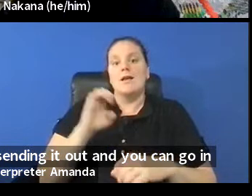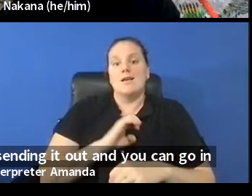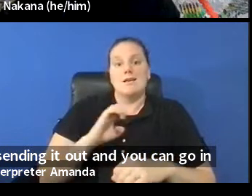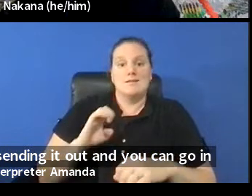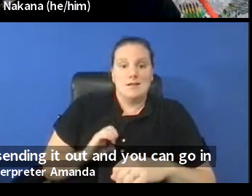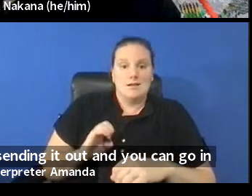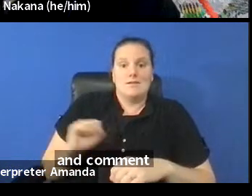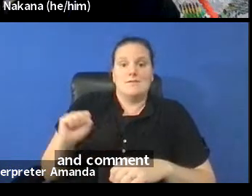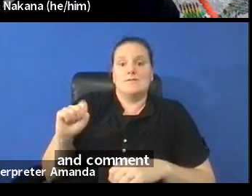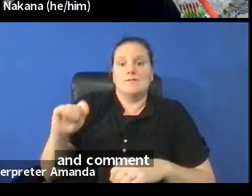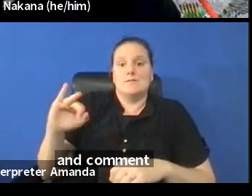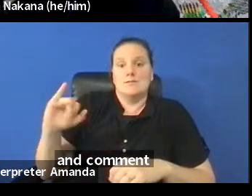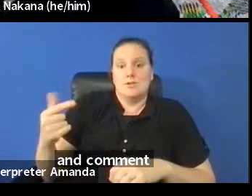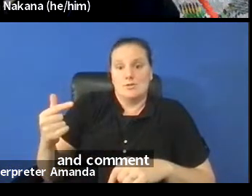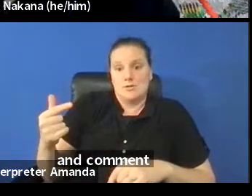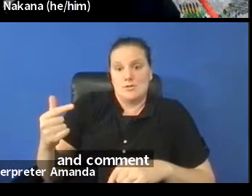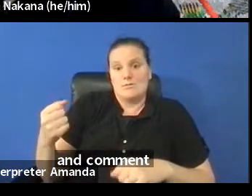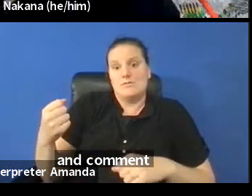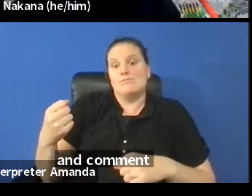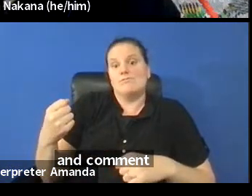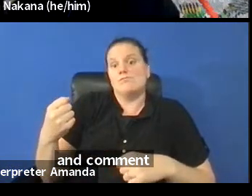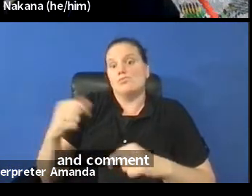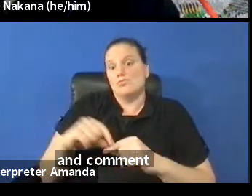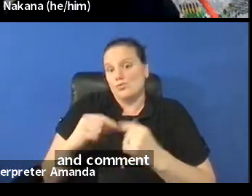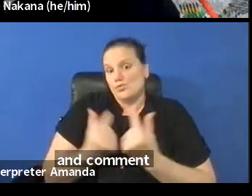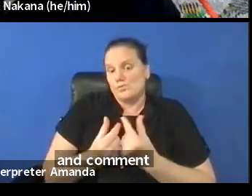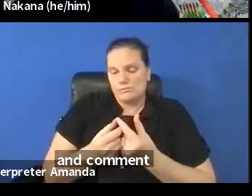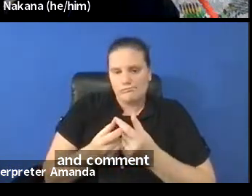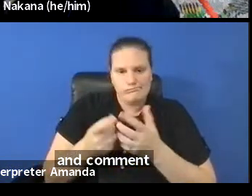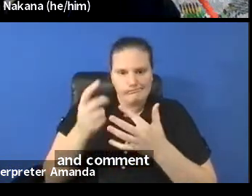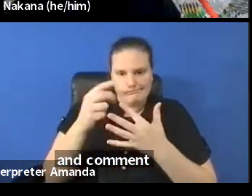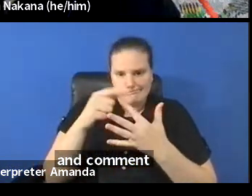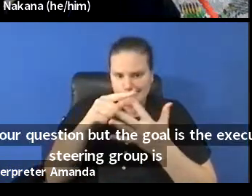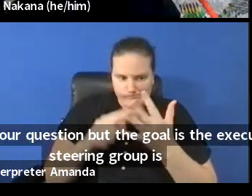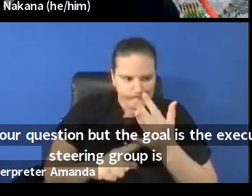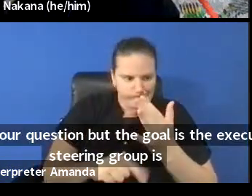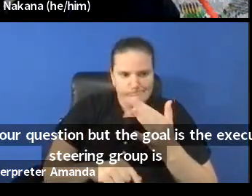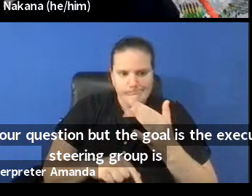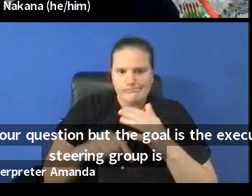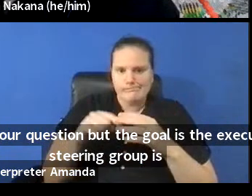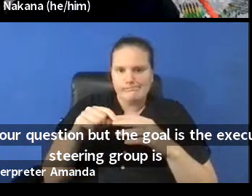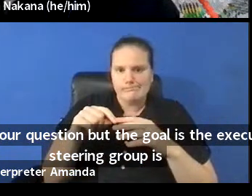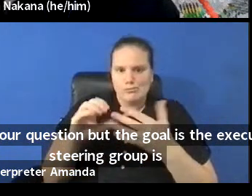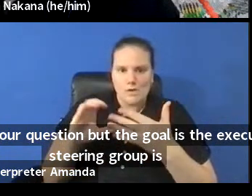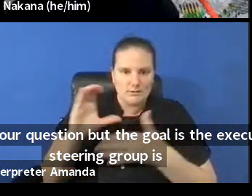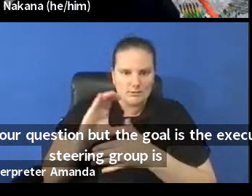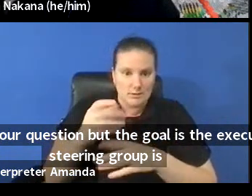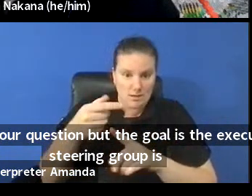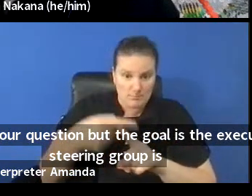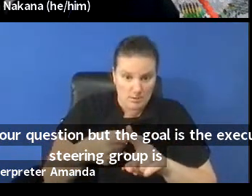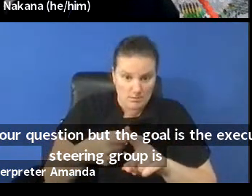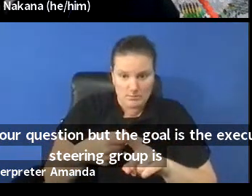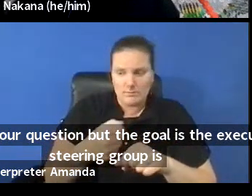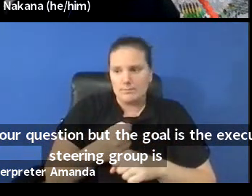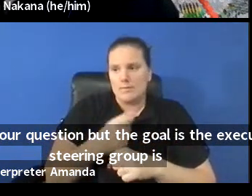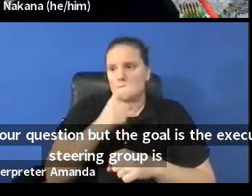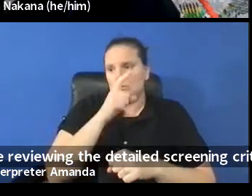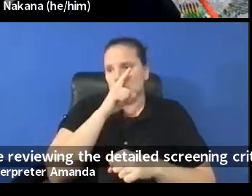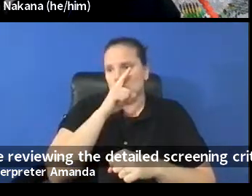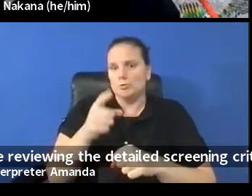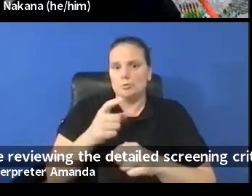be reviewing the detailed screening criteria next month. So we want to make sure that we're getting